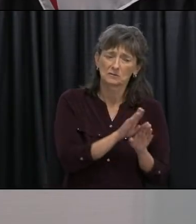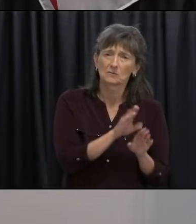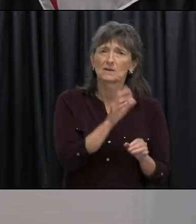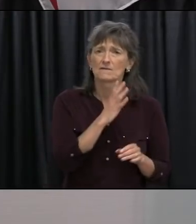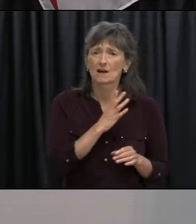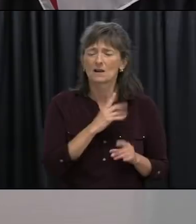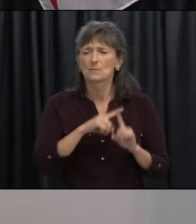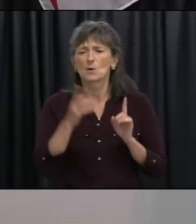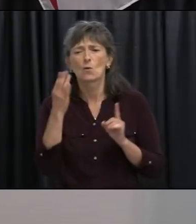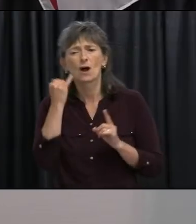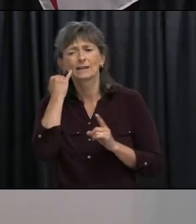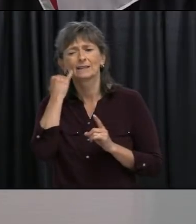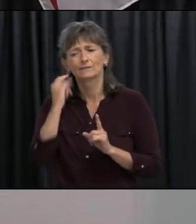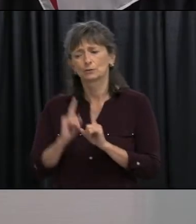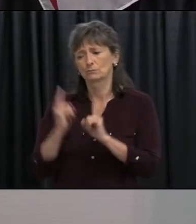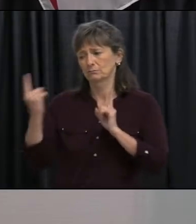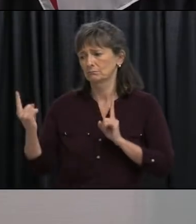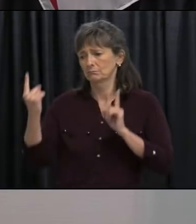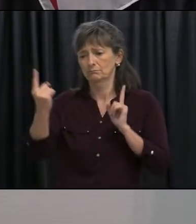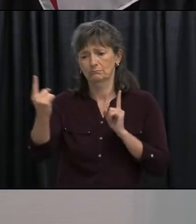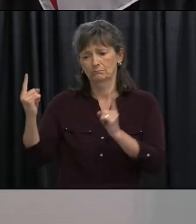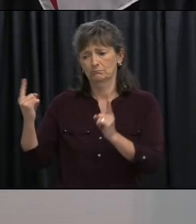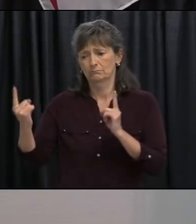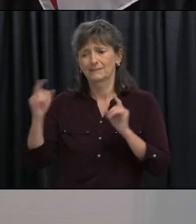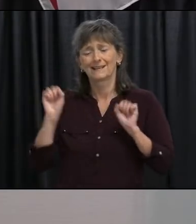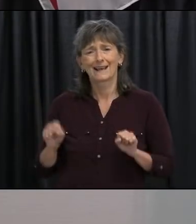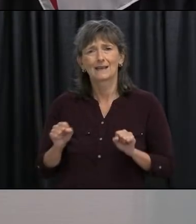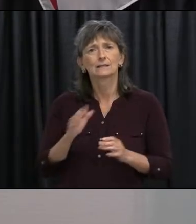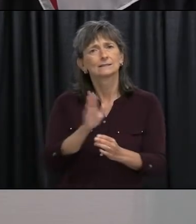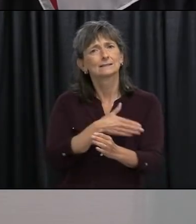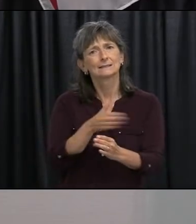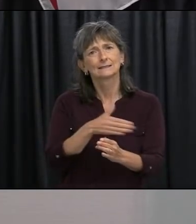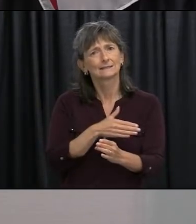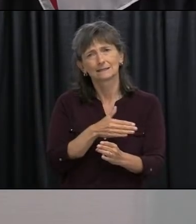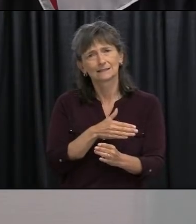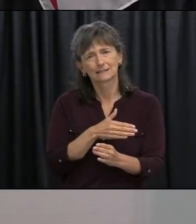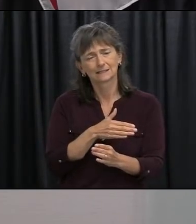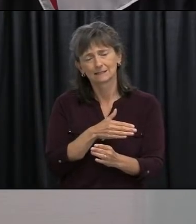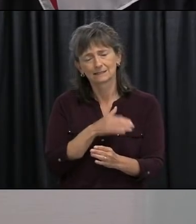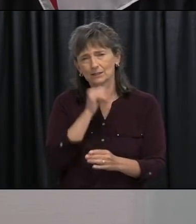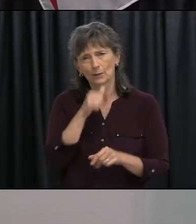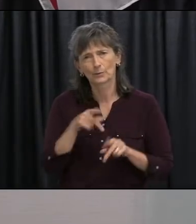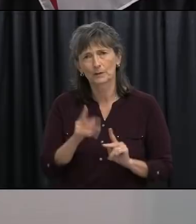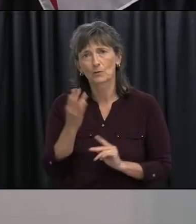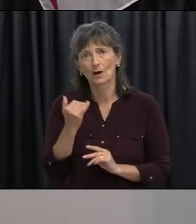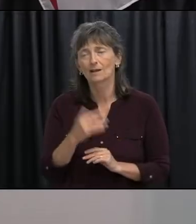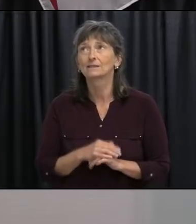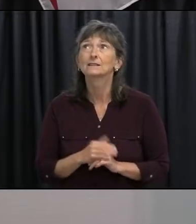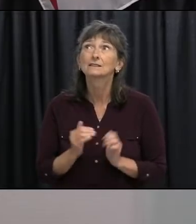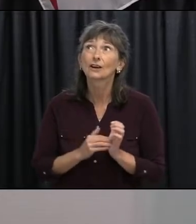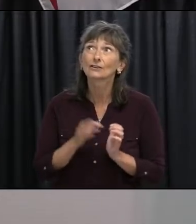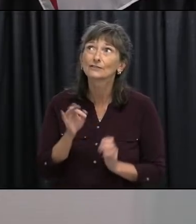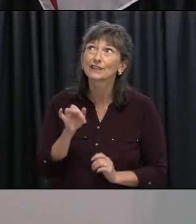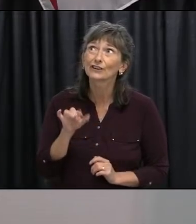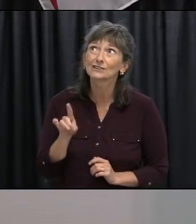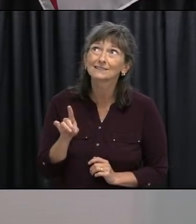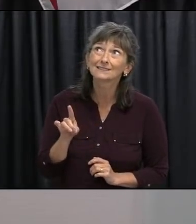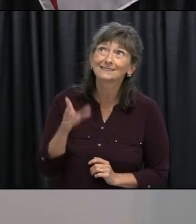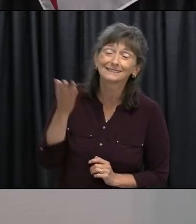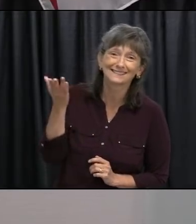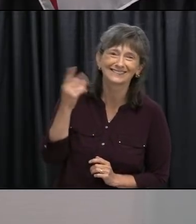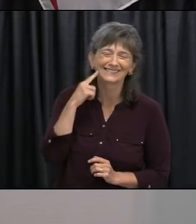setting is not allowed or highly discouraged? Dr. Fitzgerald, I'm not sure if you want... Yeah, there you go. You'll probably go through